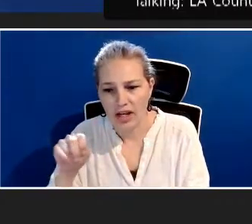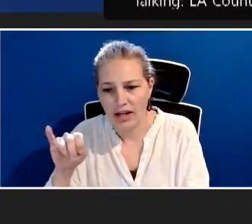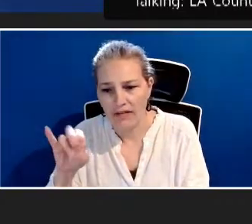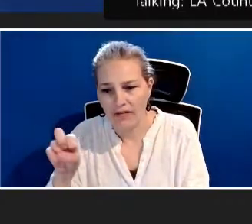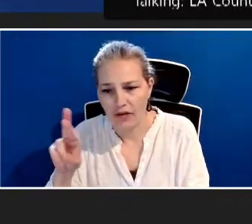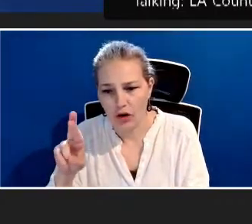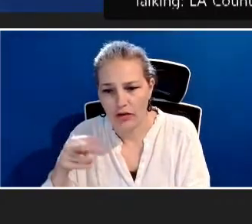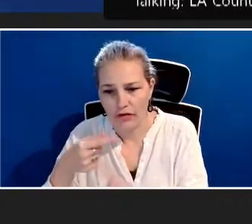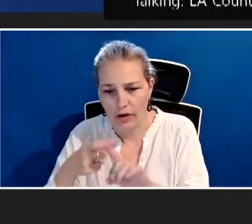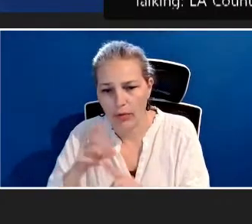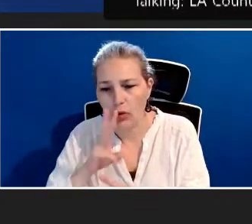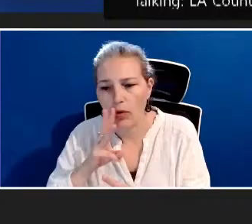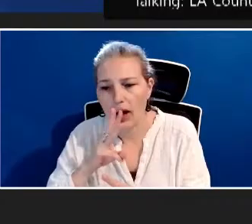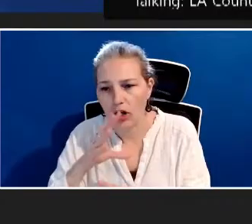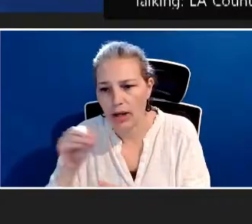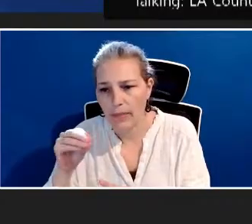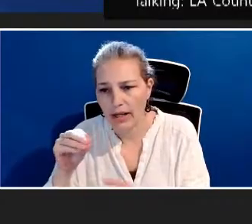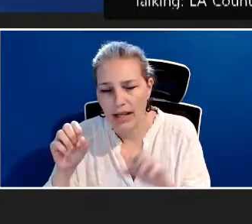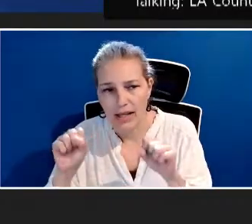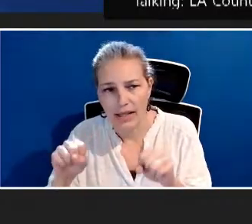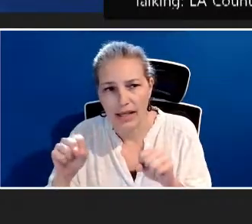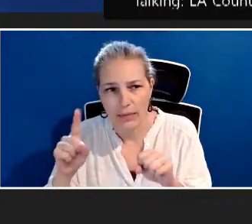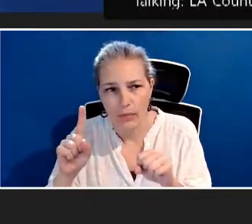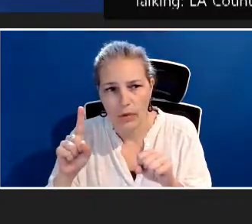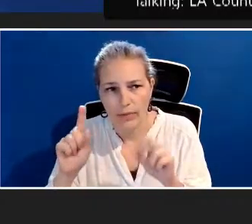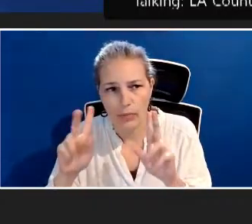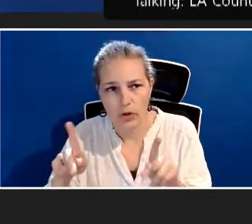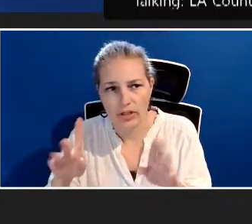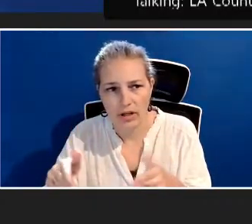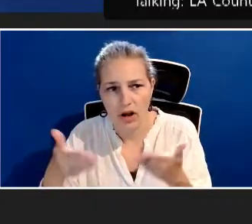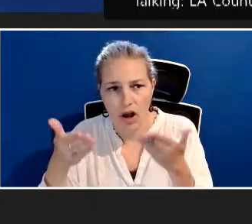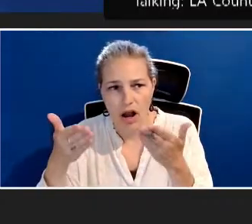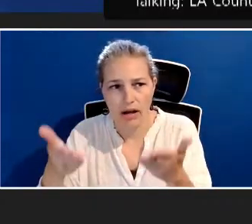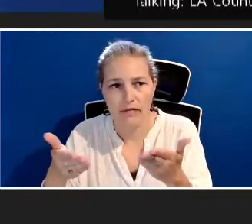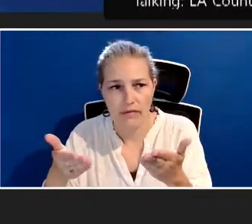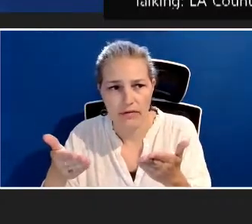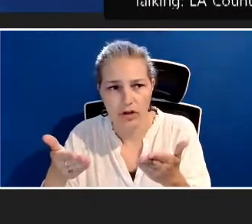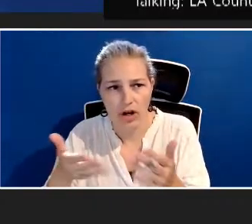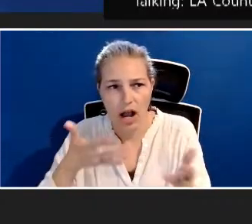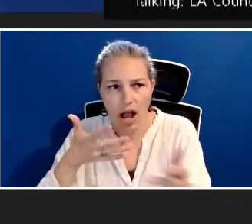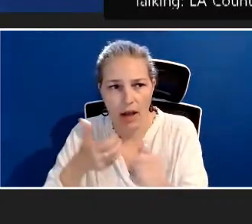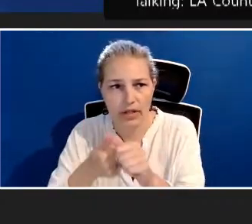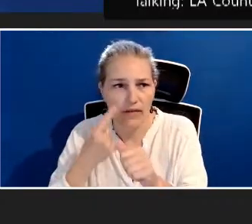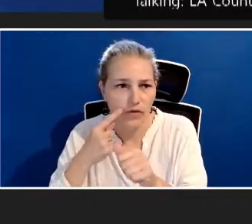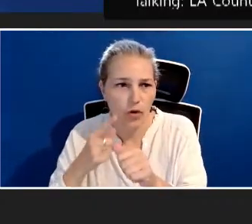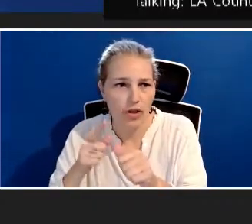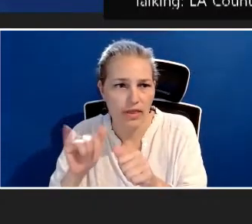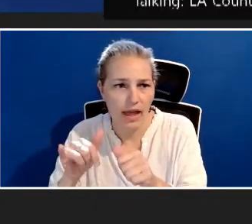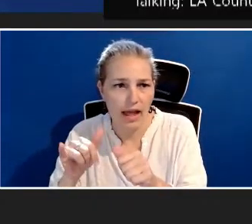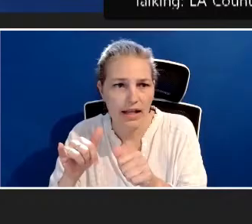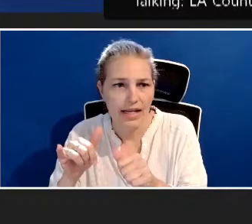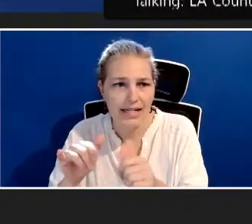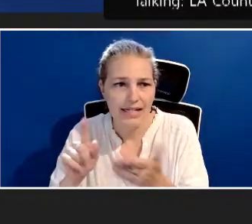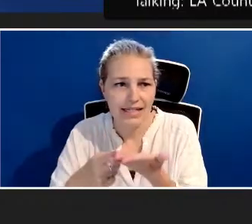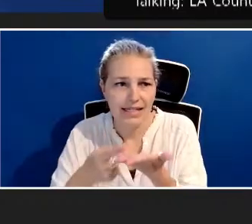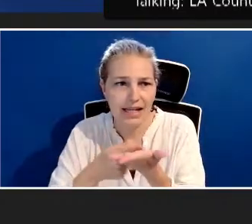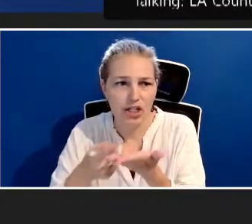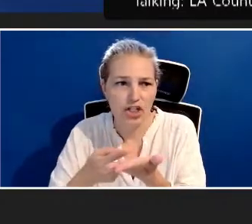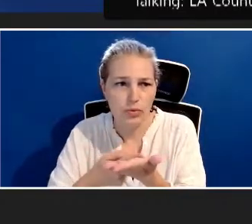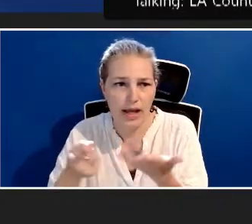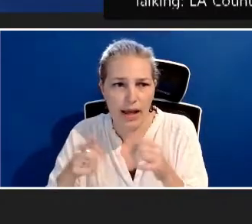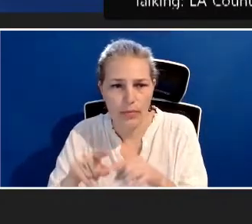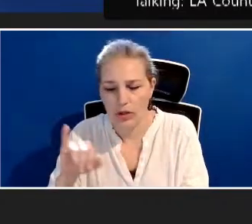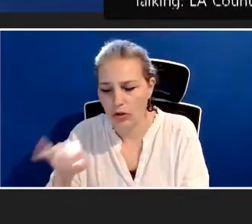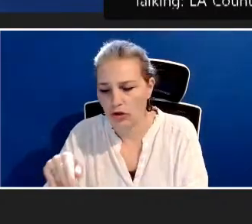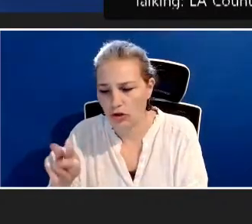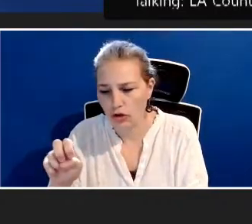who can answer. Can someone offer an update on the informal discussion that took place on June 5th with consolidation